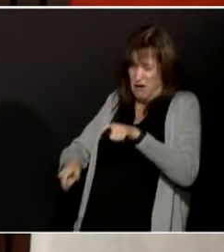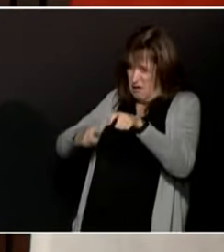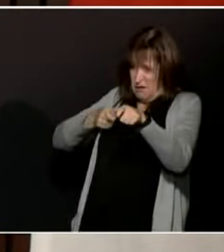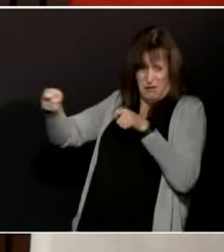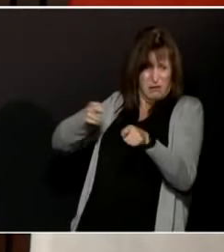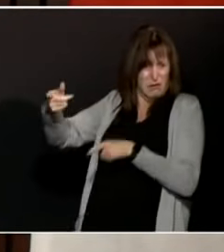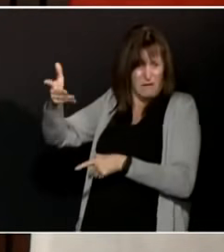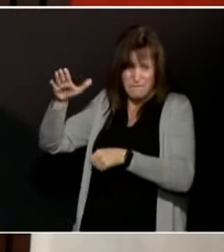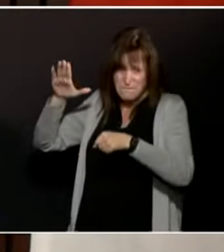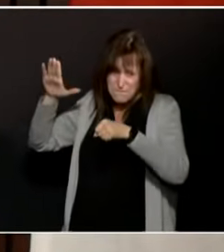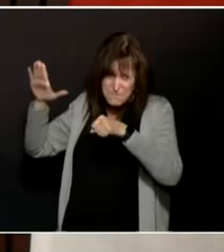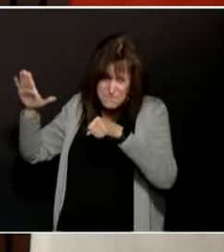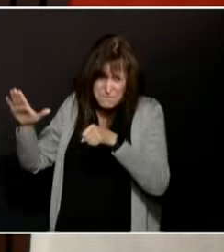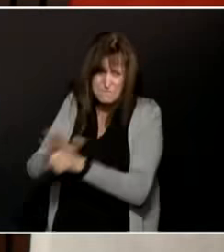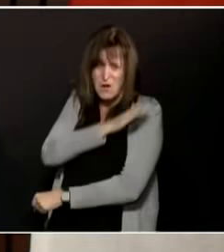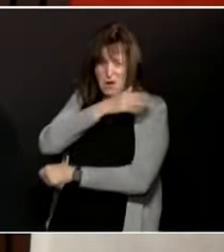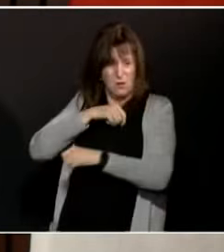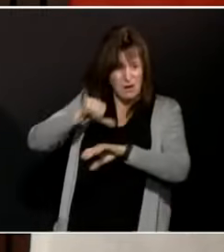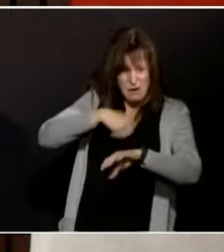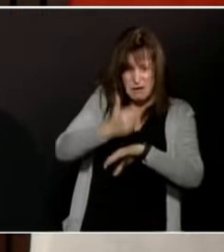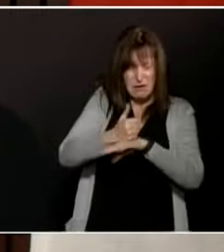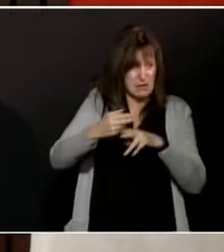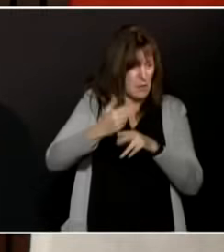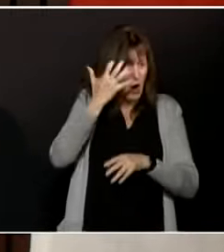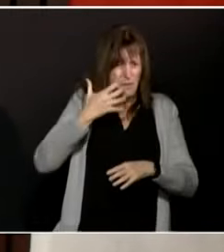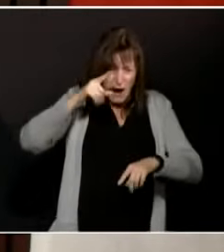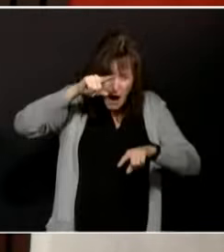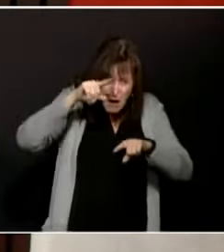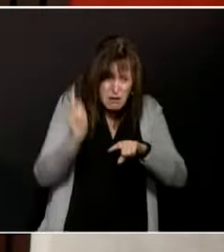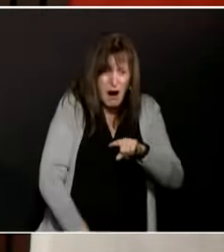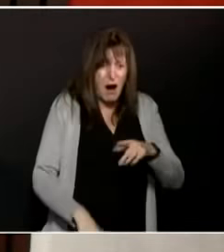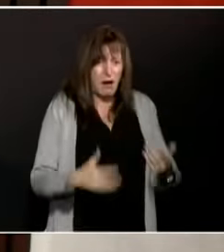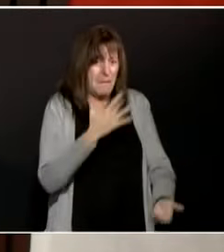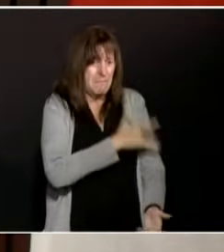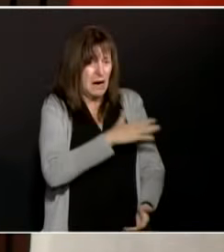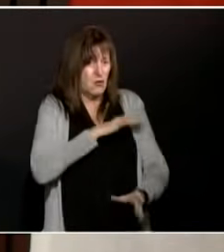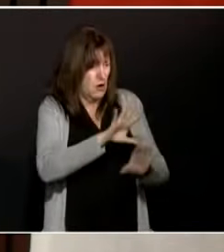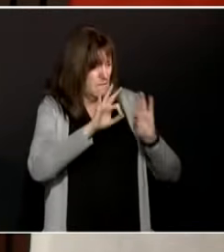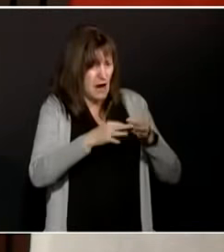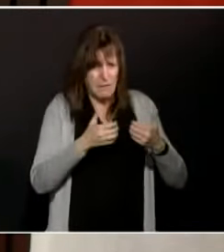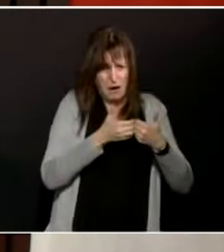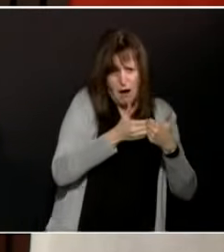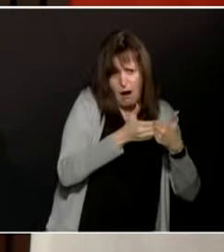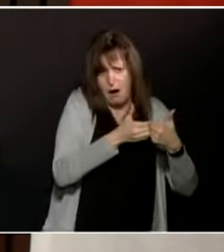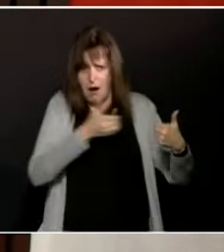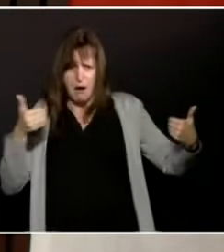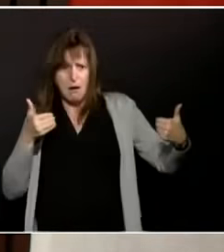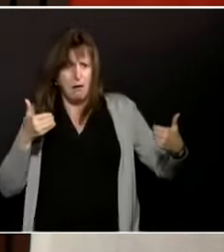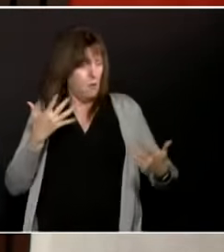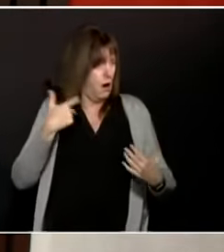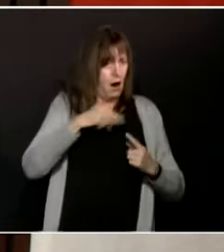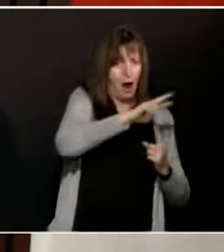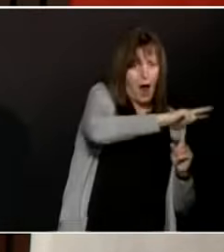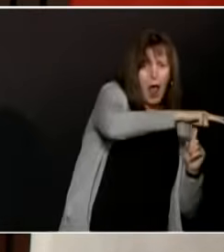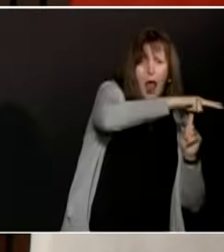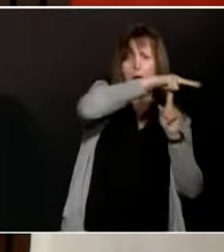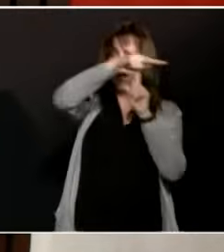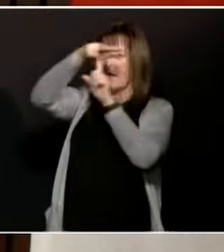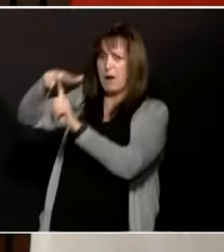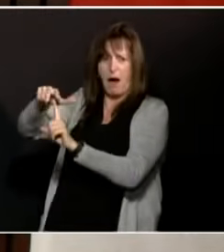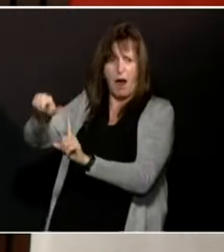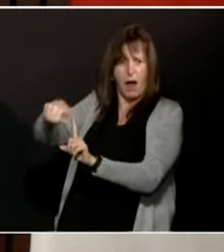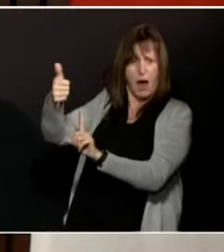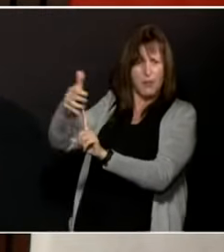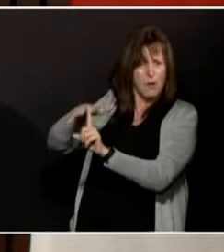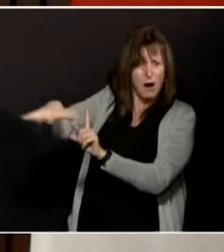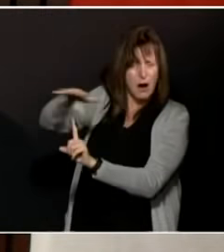and we're separating critically ill patients from their families by helicoptering them across the province for care. Our children's hospitals are now